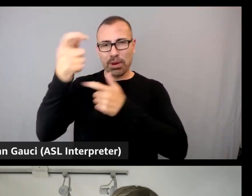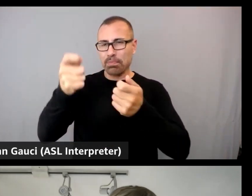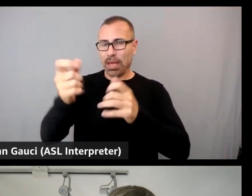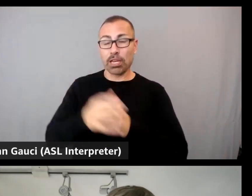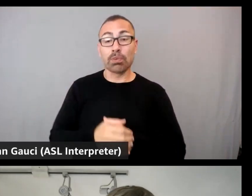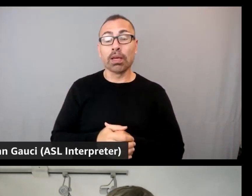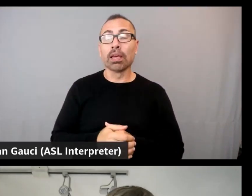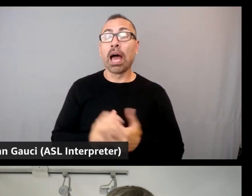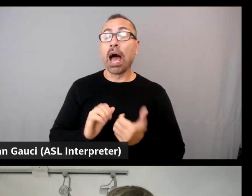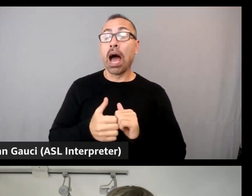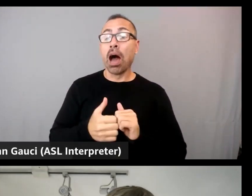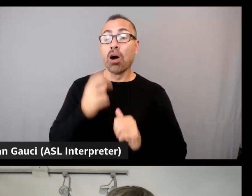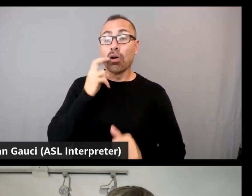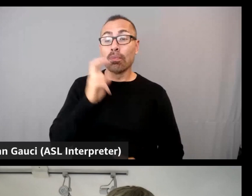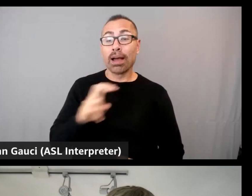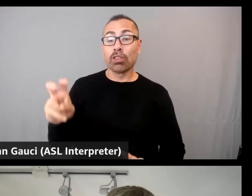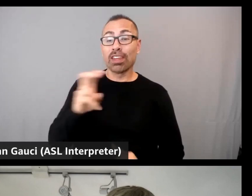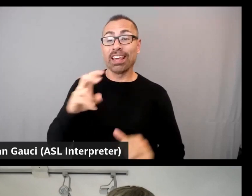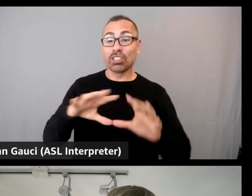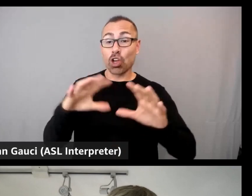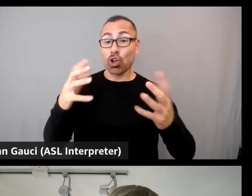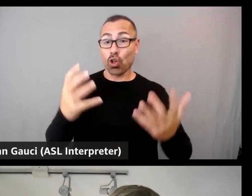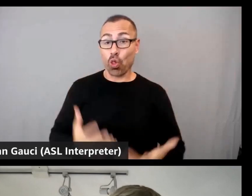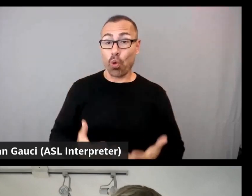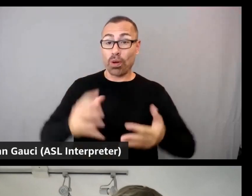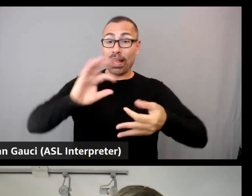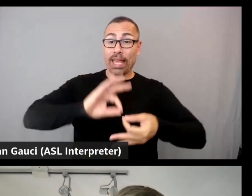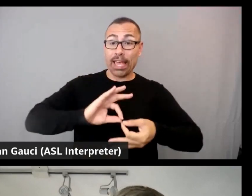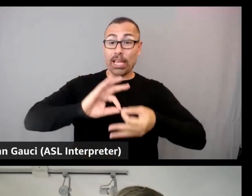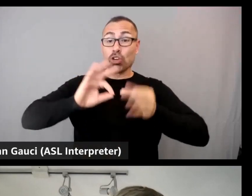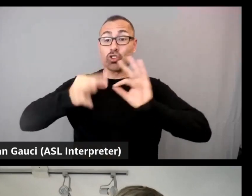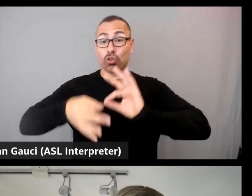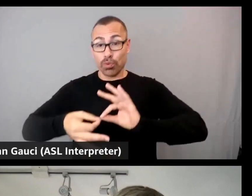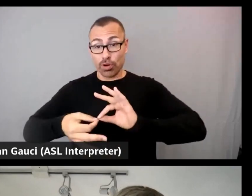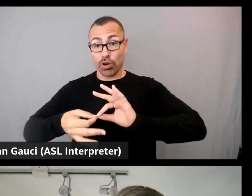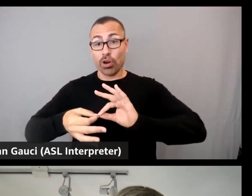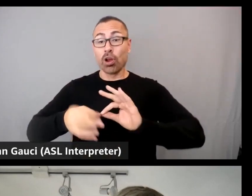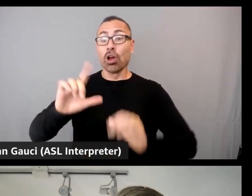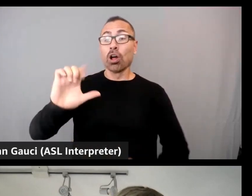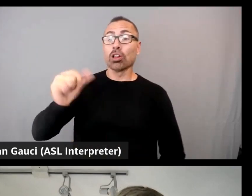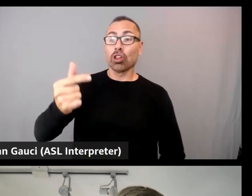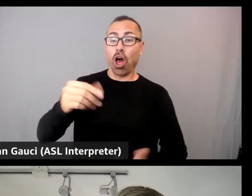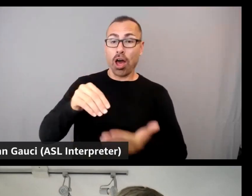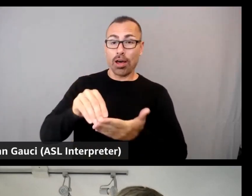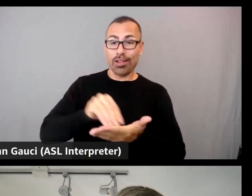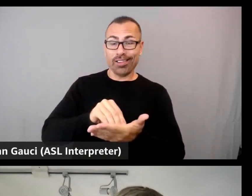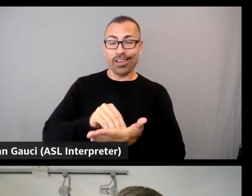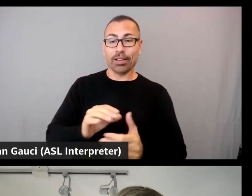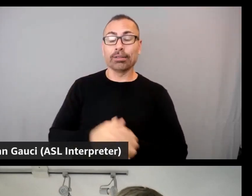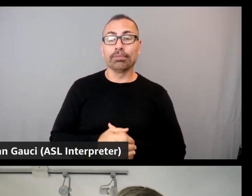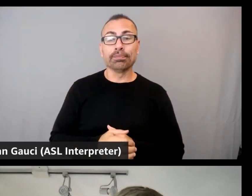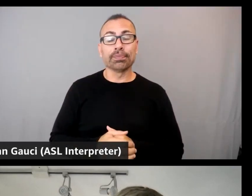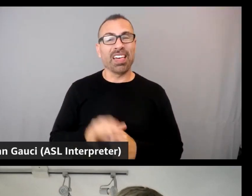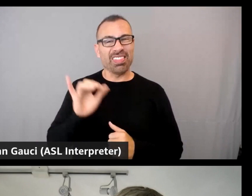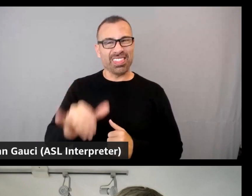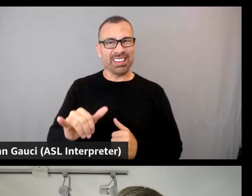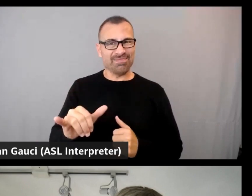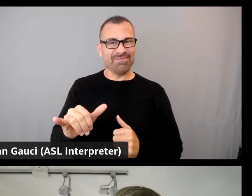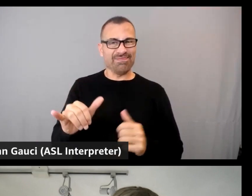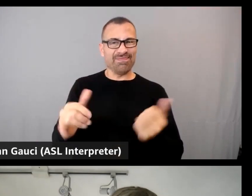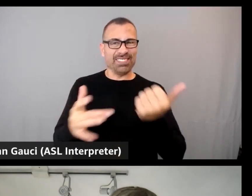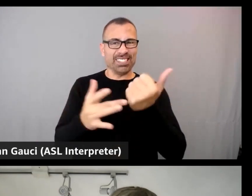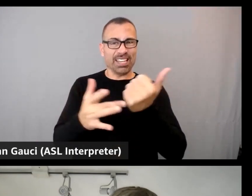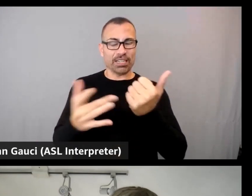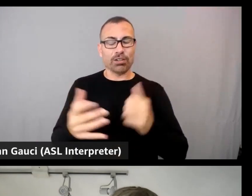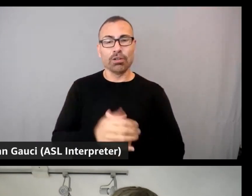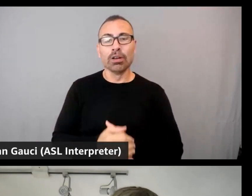a global interpreter log. So that's the only technical phrase I'm going to use today. And the global interpreter log,